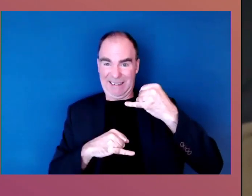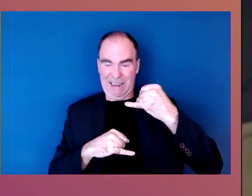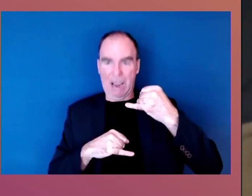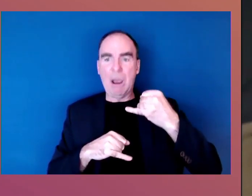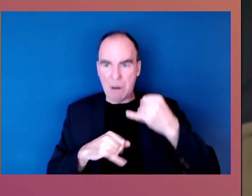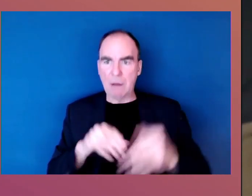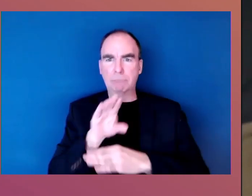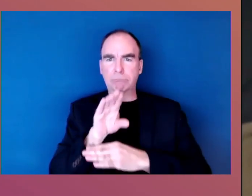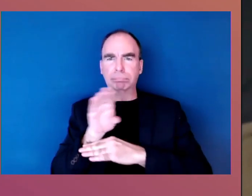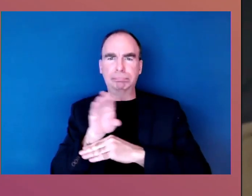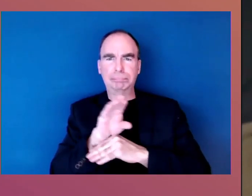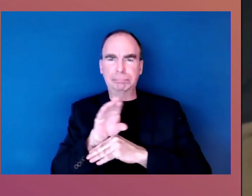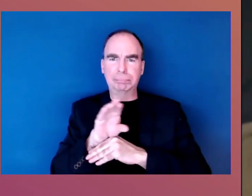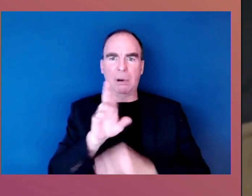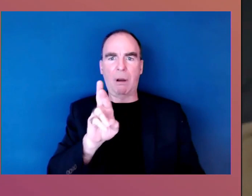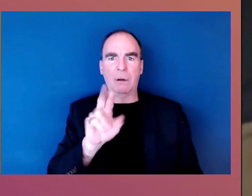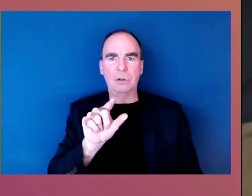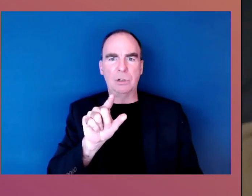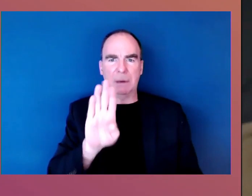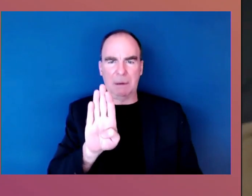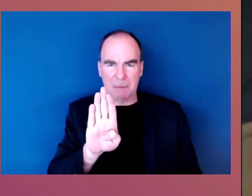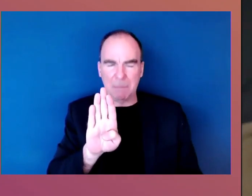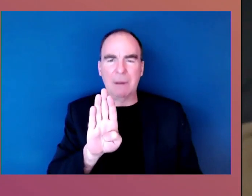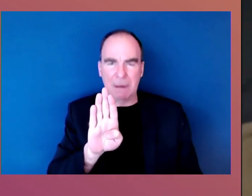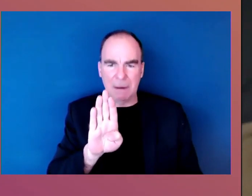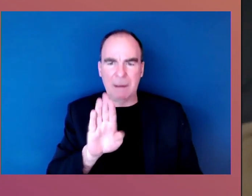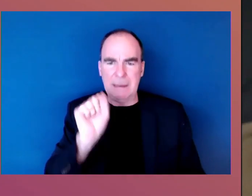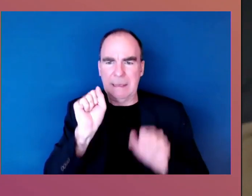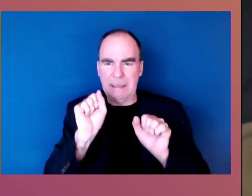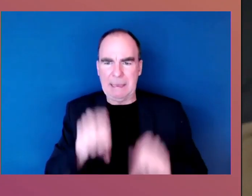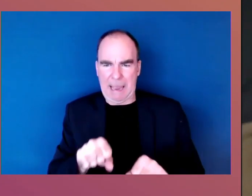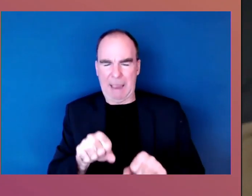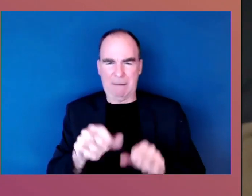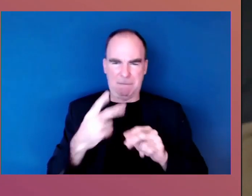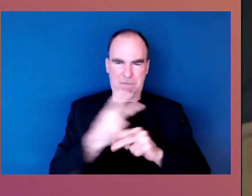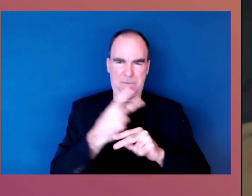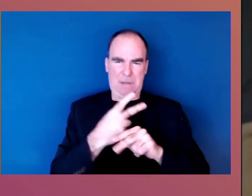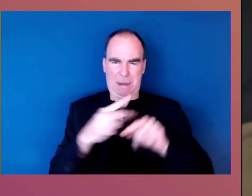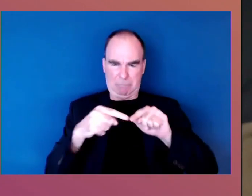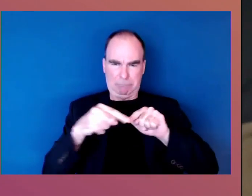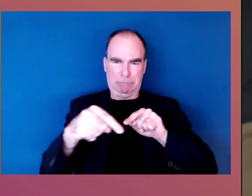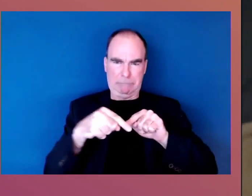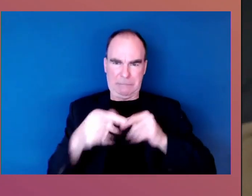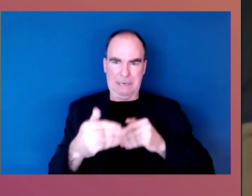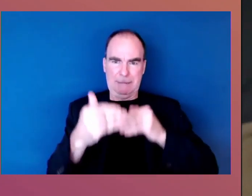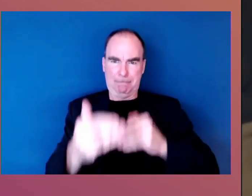the built-in infrared depth sensor to estimate their position. There is a video.